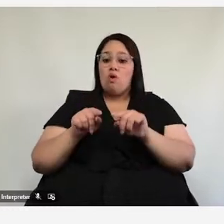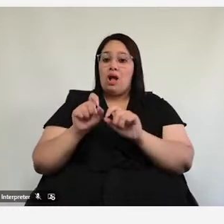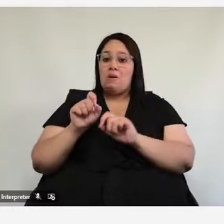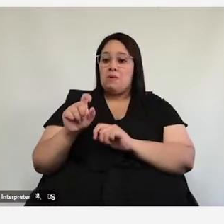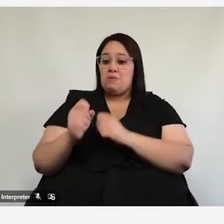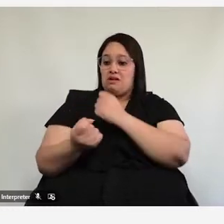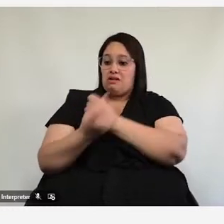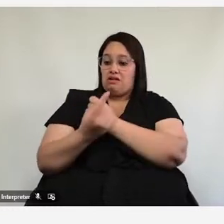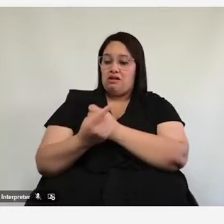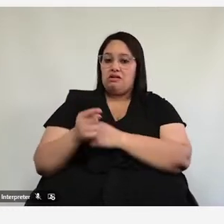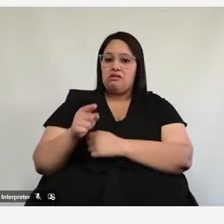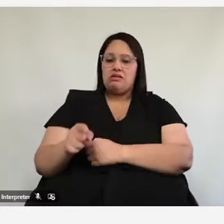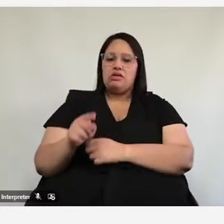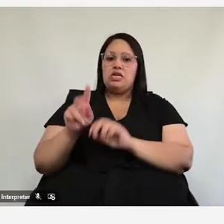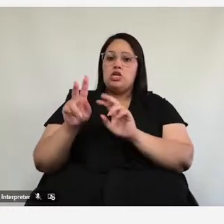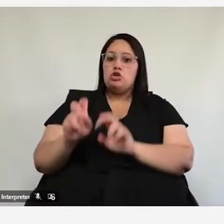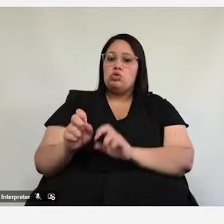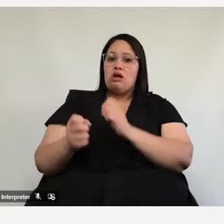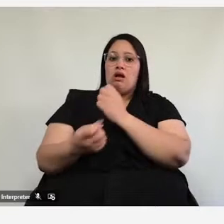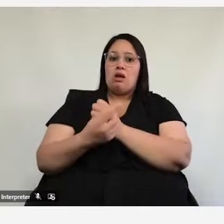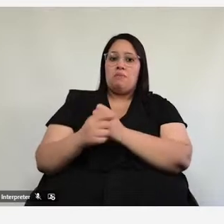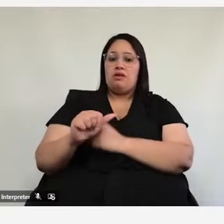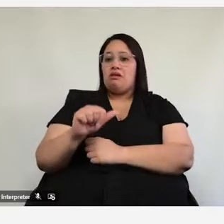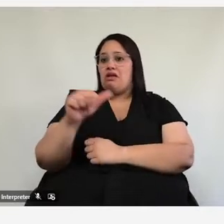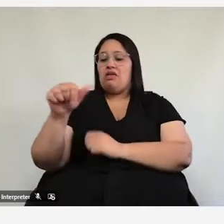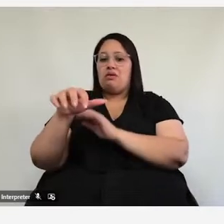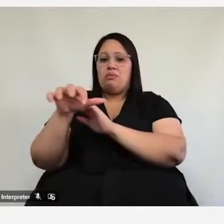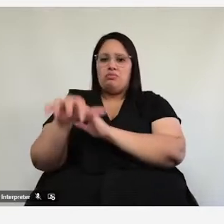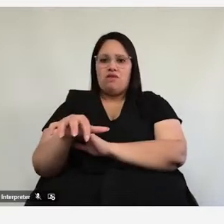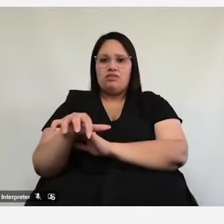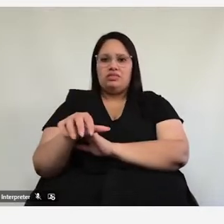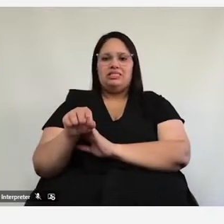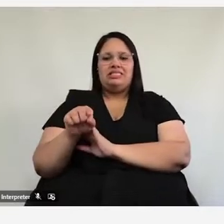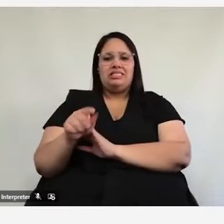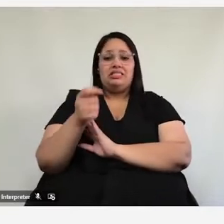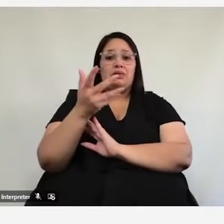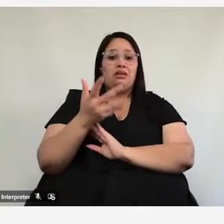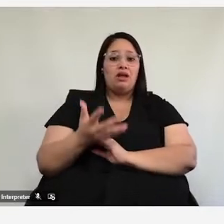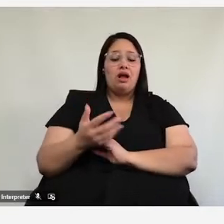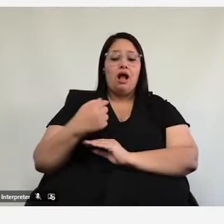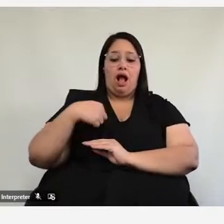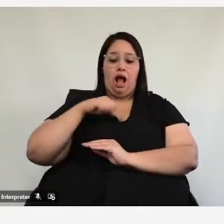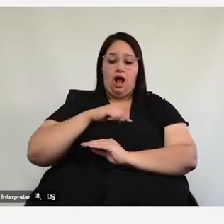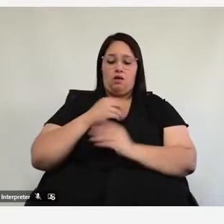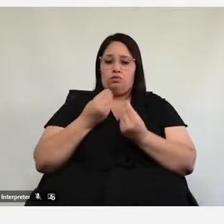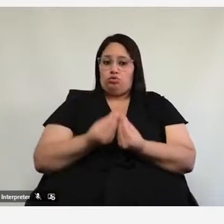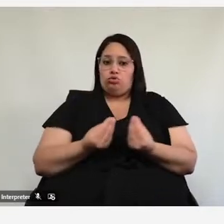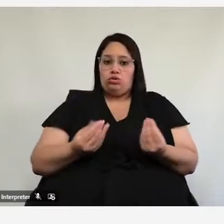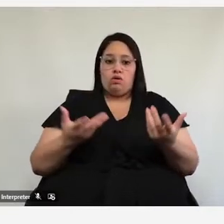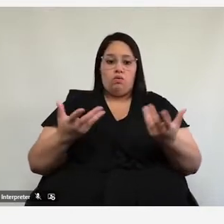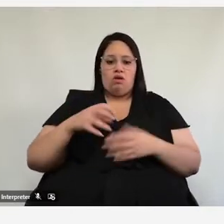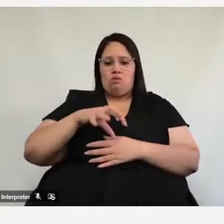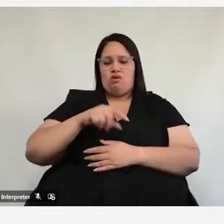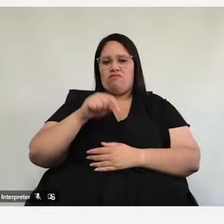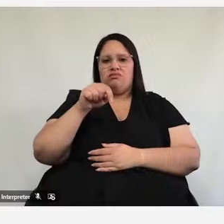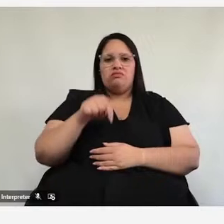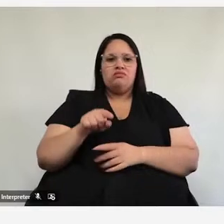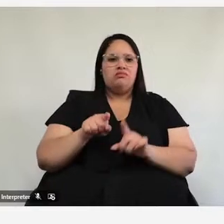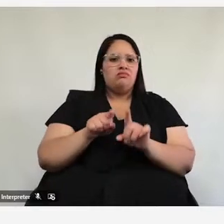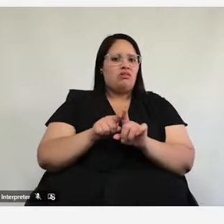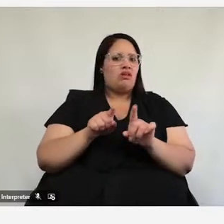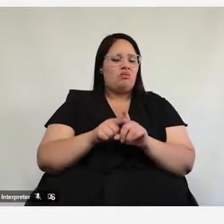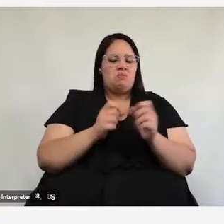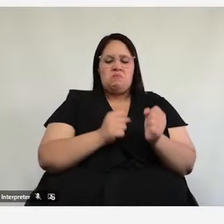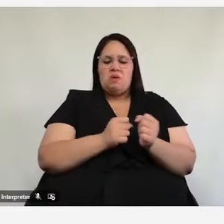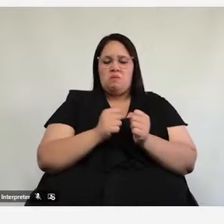at issue might have taken place in other provinces, Speaker, our children in the province also remain